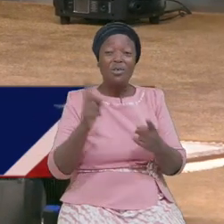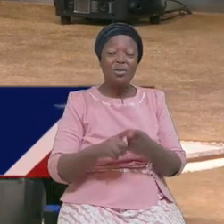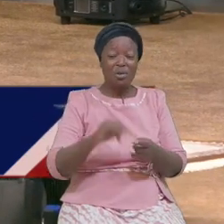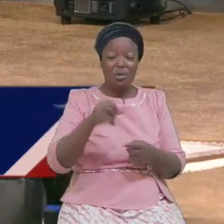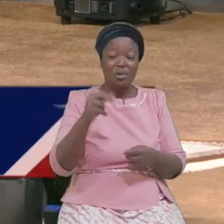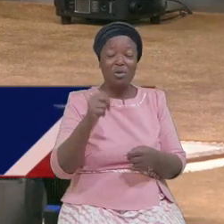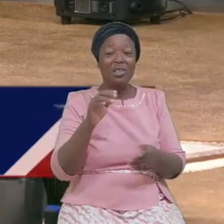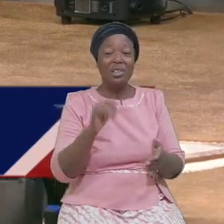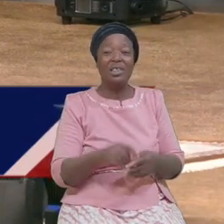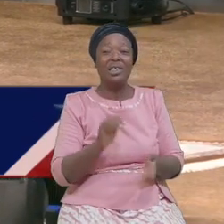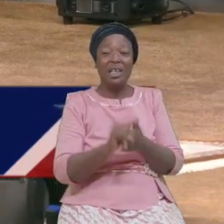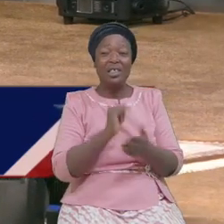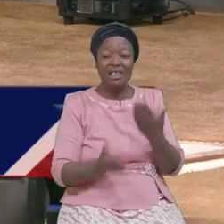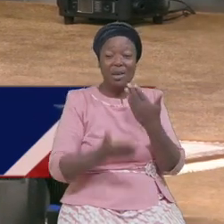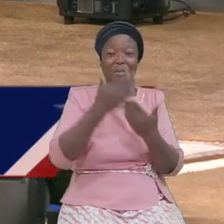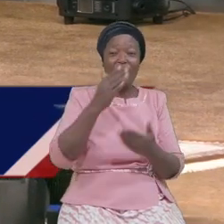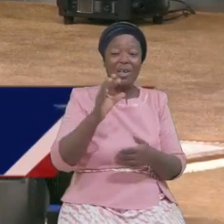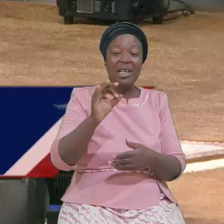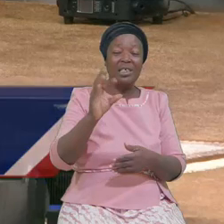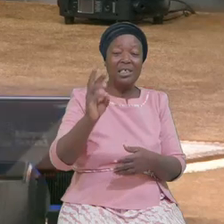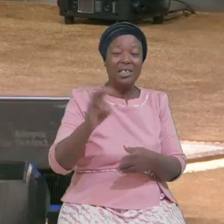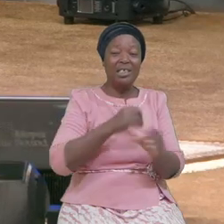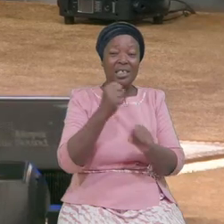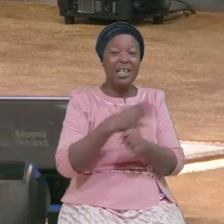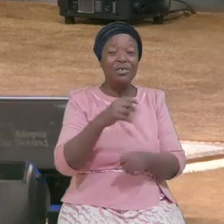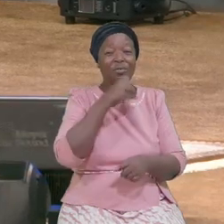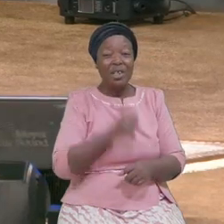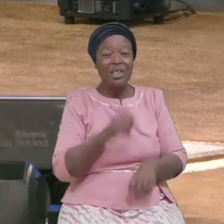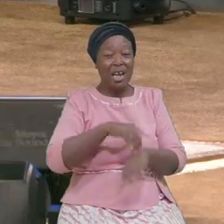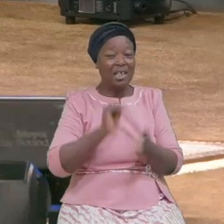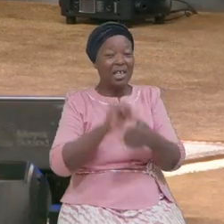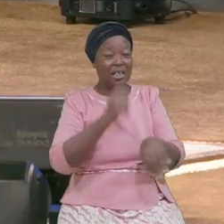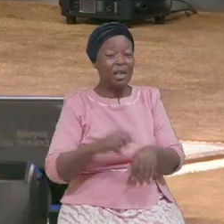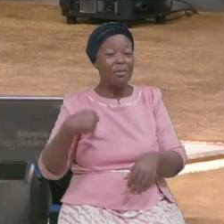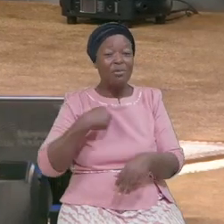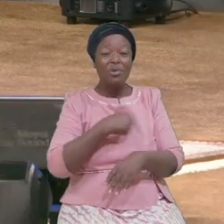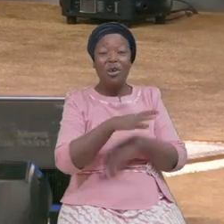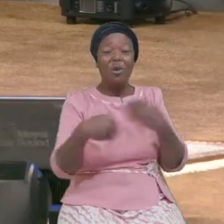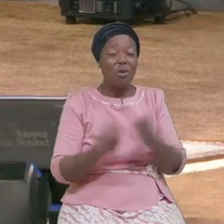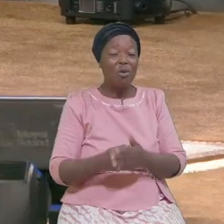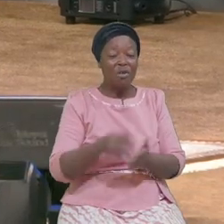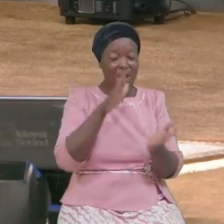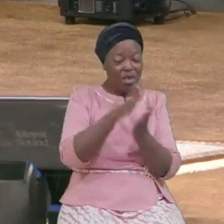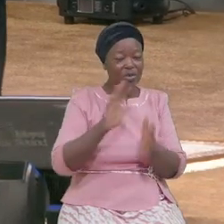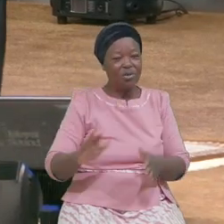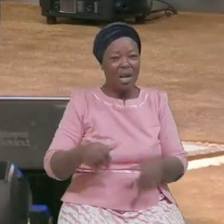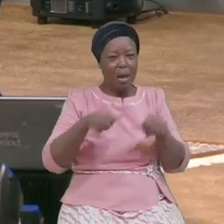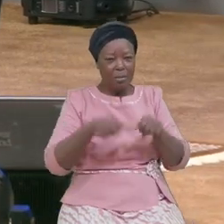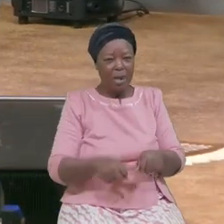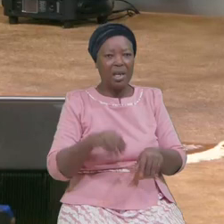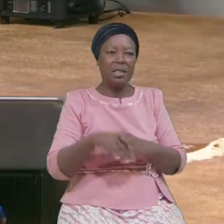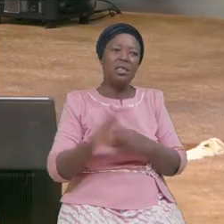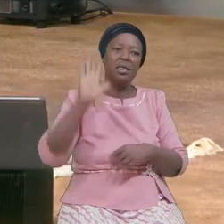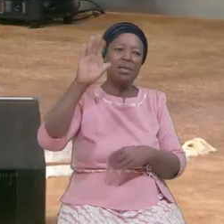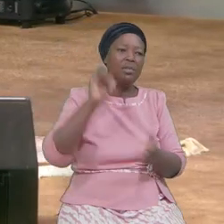about 96 years of age, at that time all of us, little children, abide in him, that when